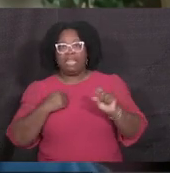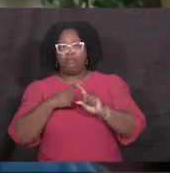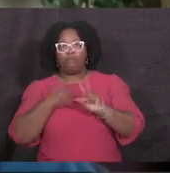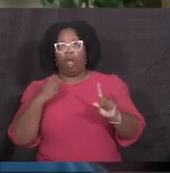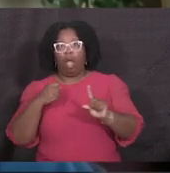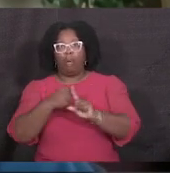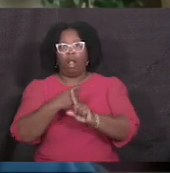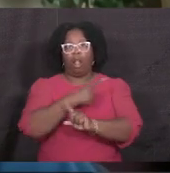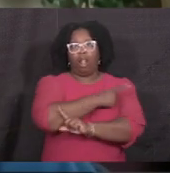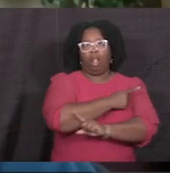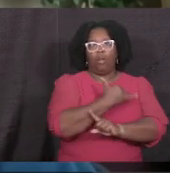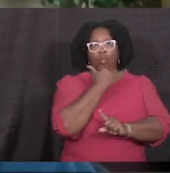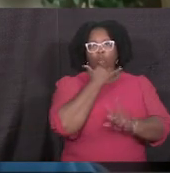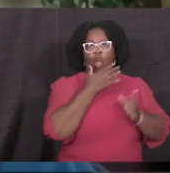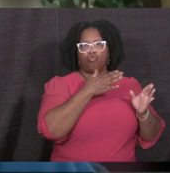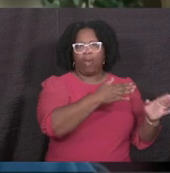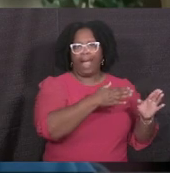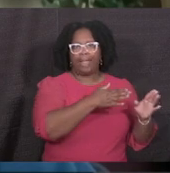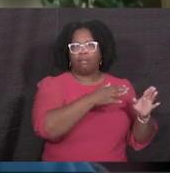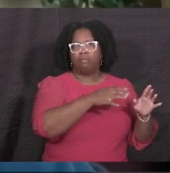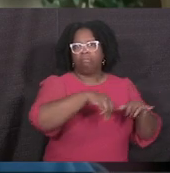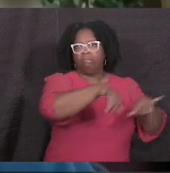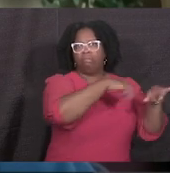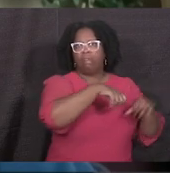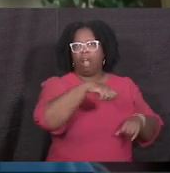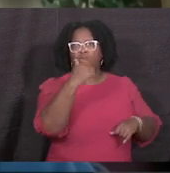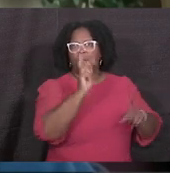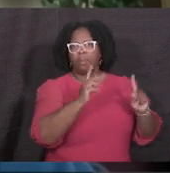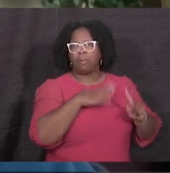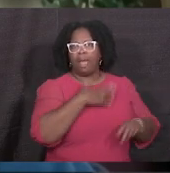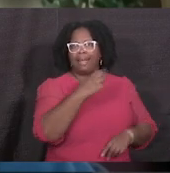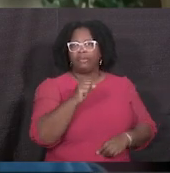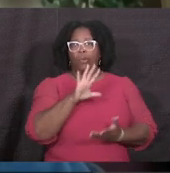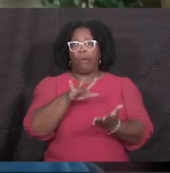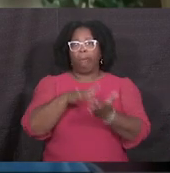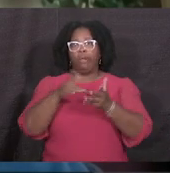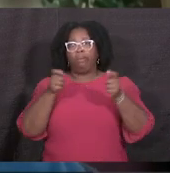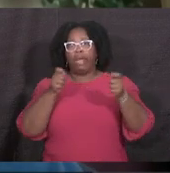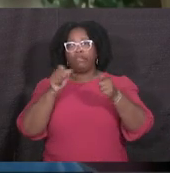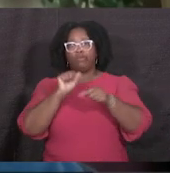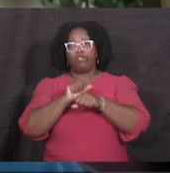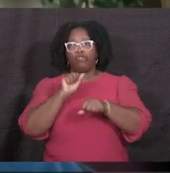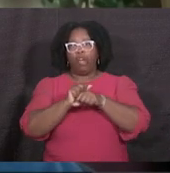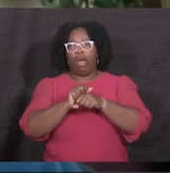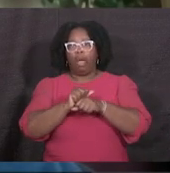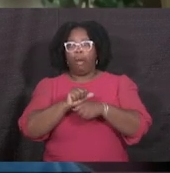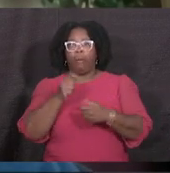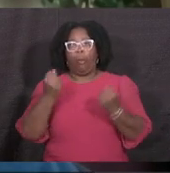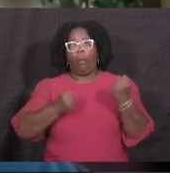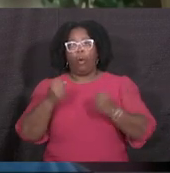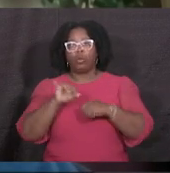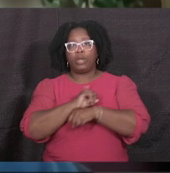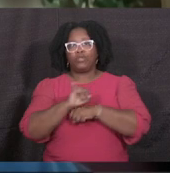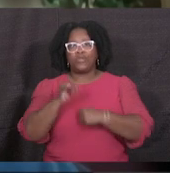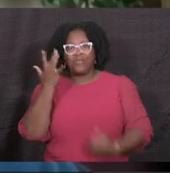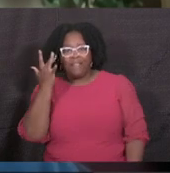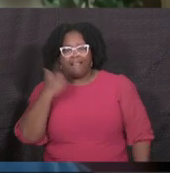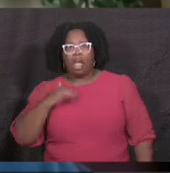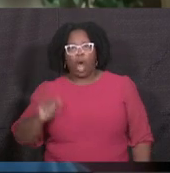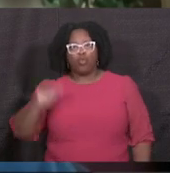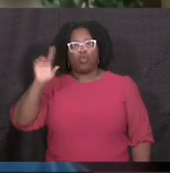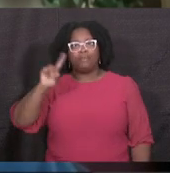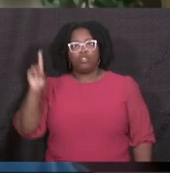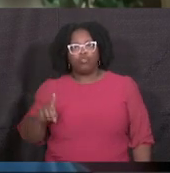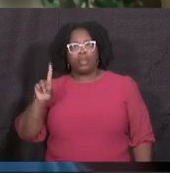high school were on, which is get that middle management job in the auto industry. I grew up in Detroit, Michigan. And she sort of protected me as